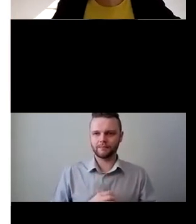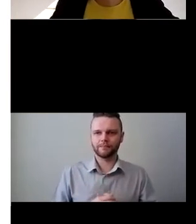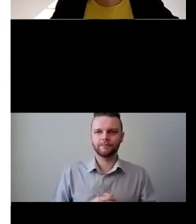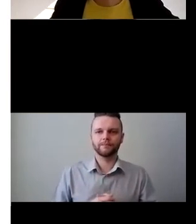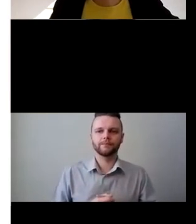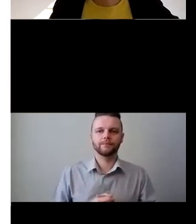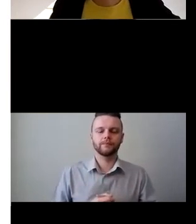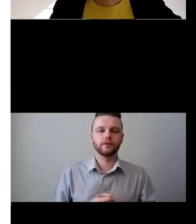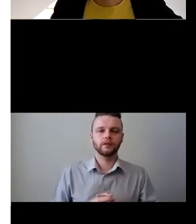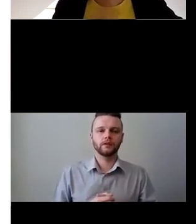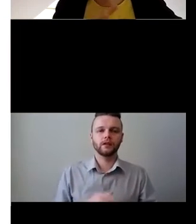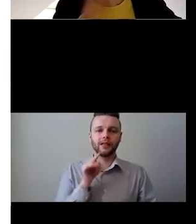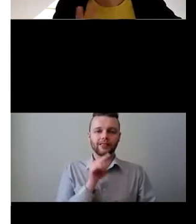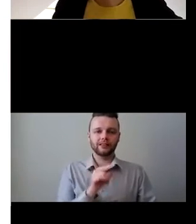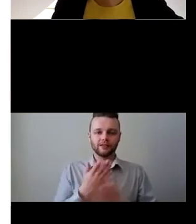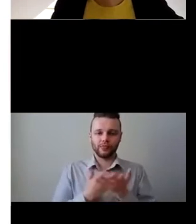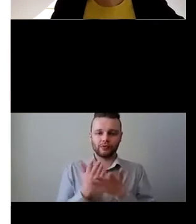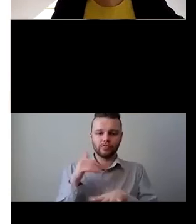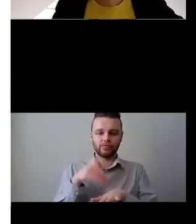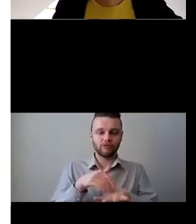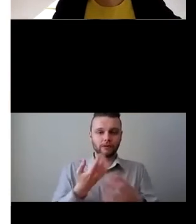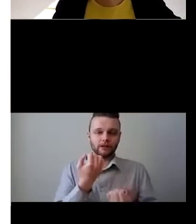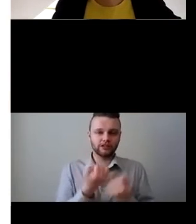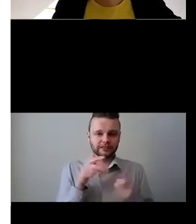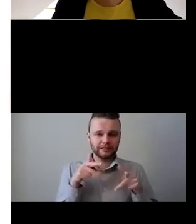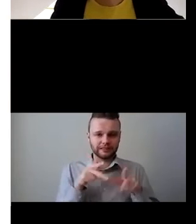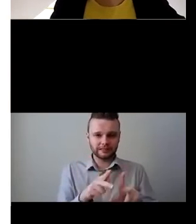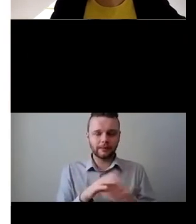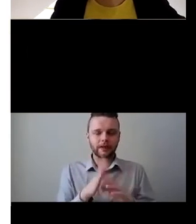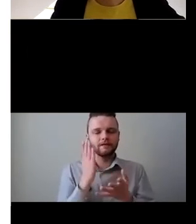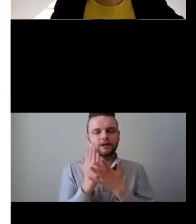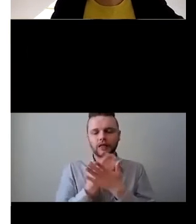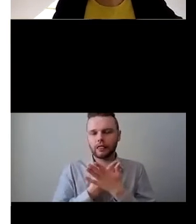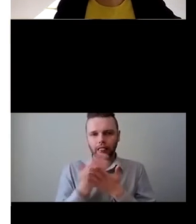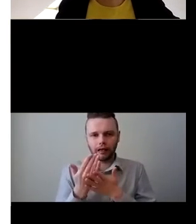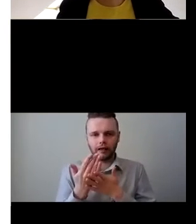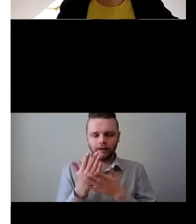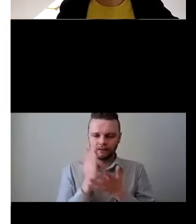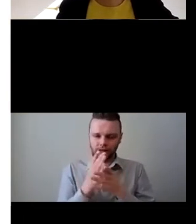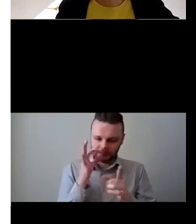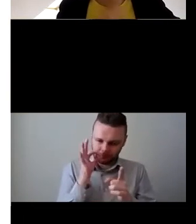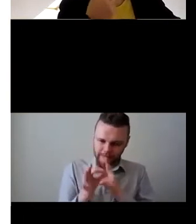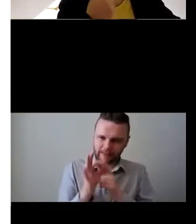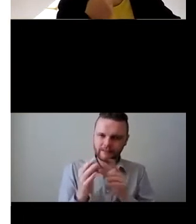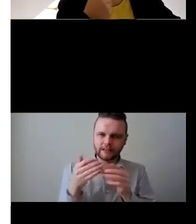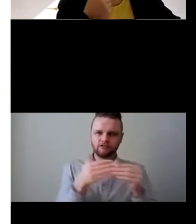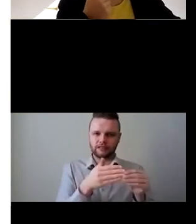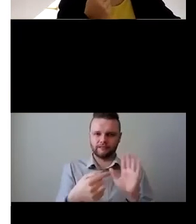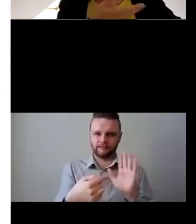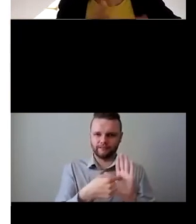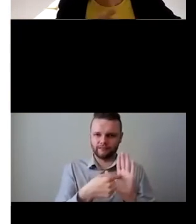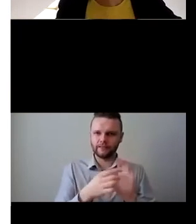within the criminal justice system. It's not only focused on children, but it's a very clear and very specific directive, and